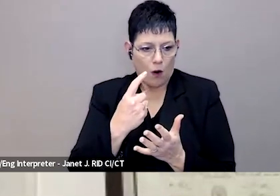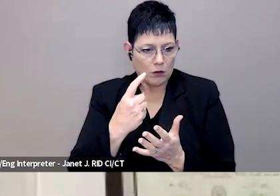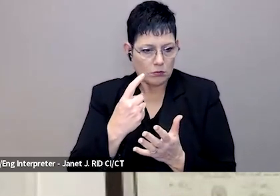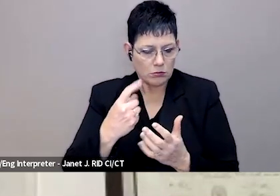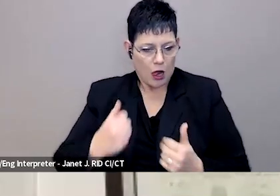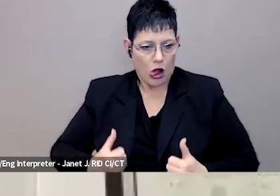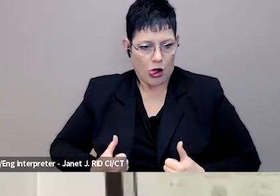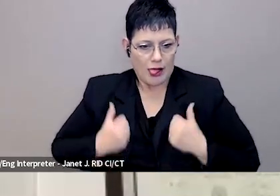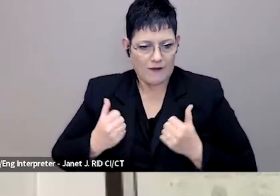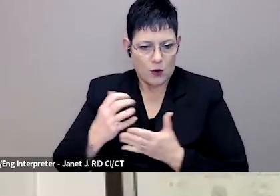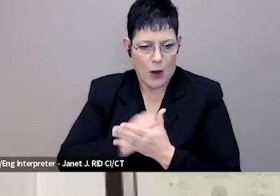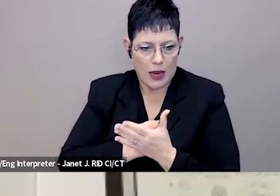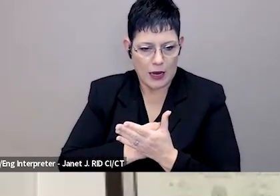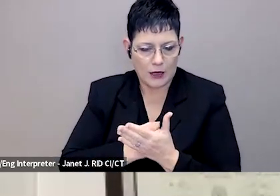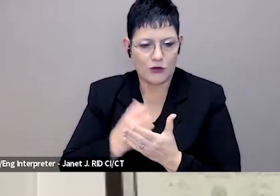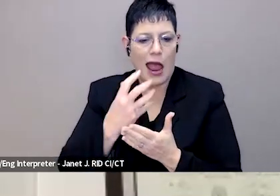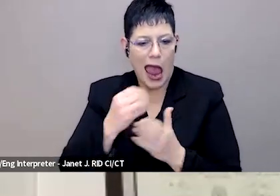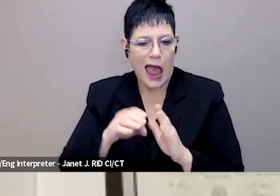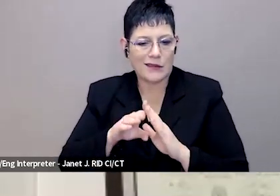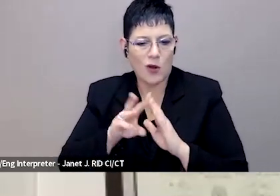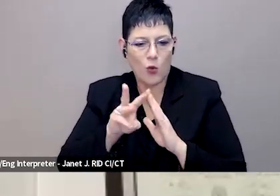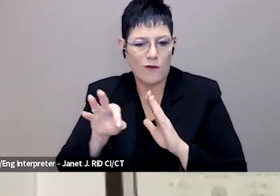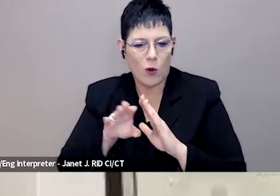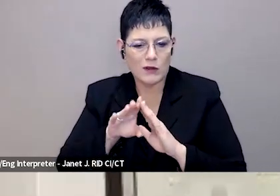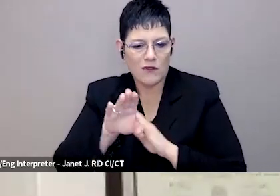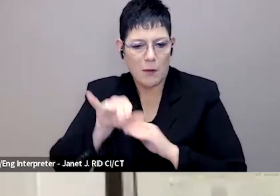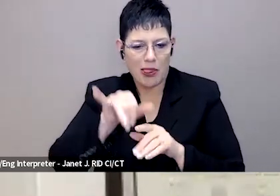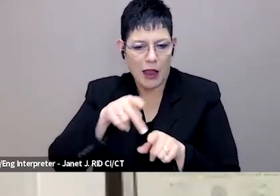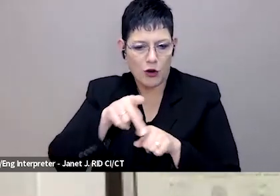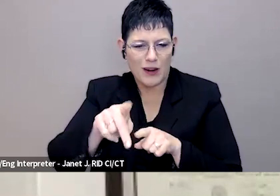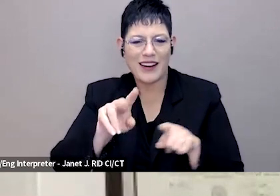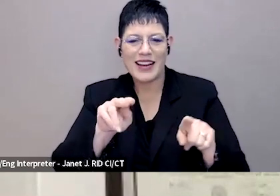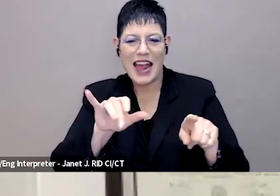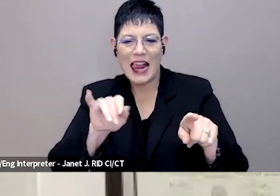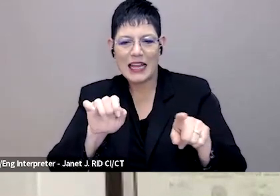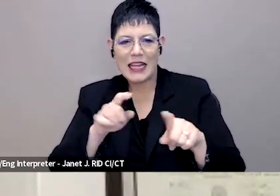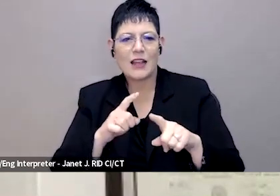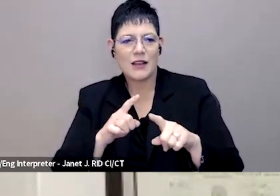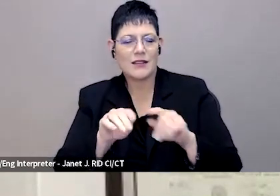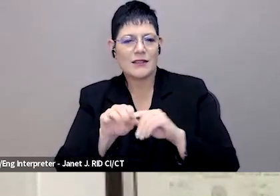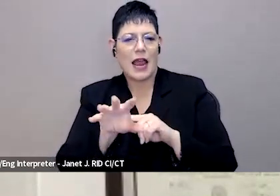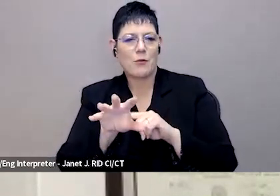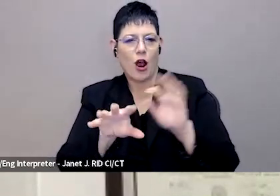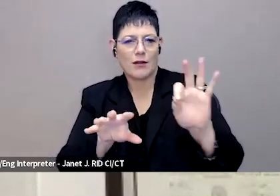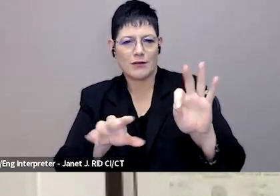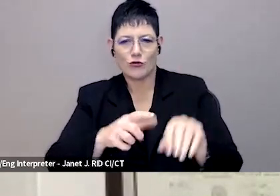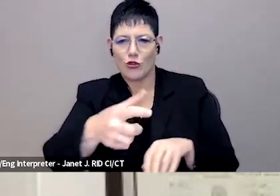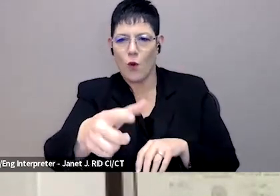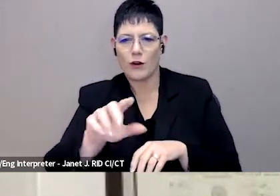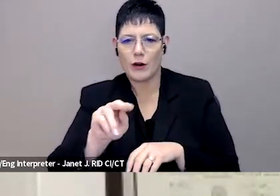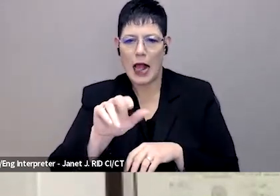also through sort of workforce development over the long term. I see Natalie came off camera, so I will turn over to her.